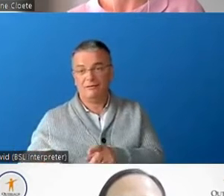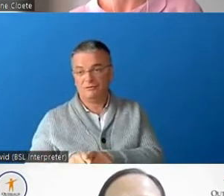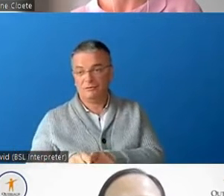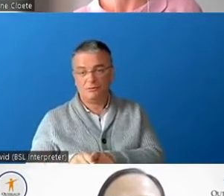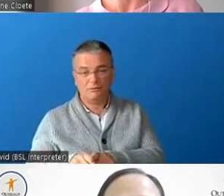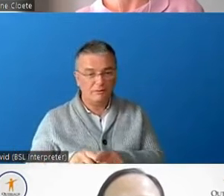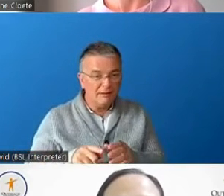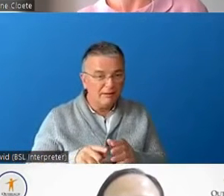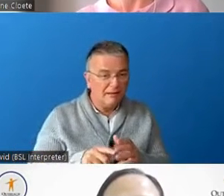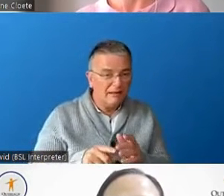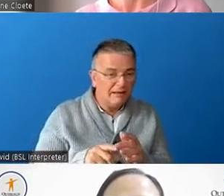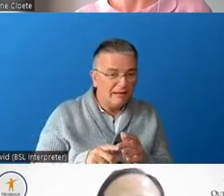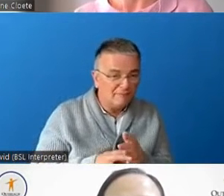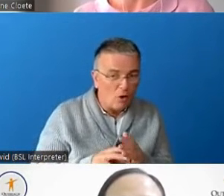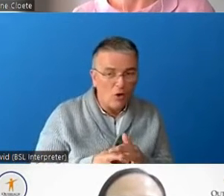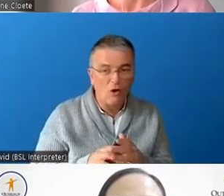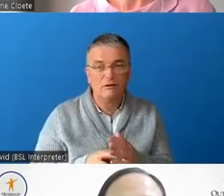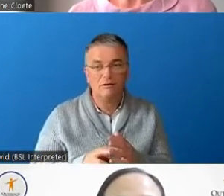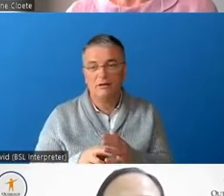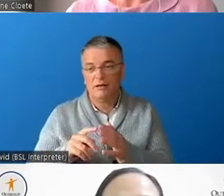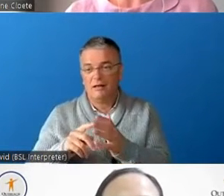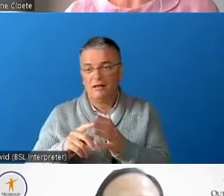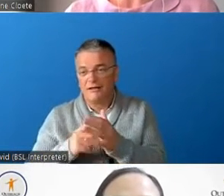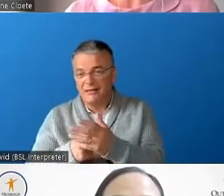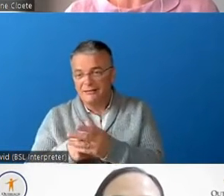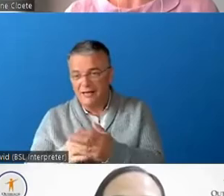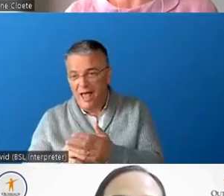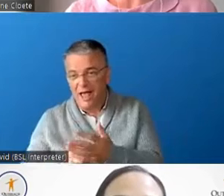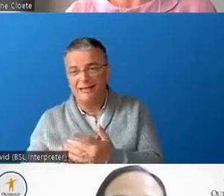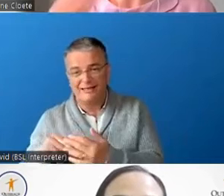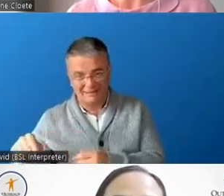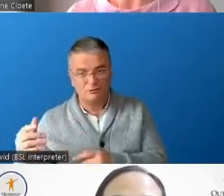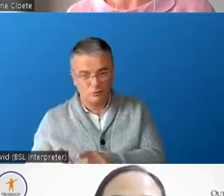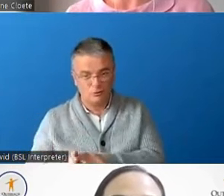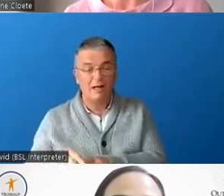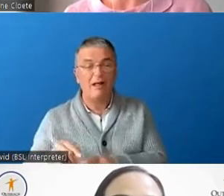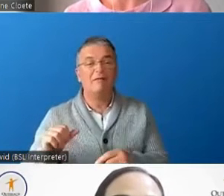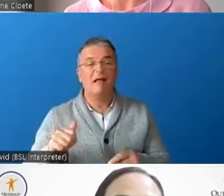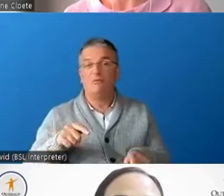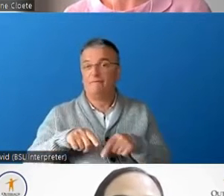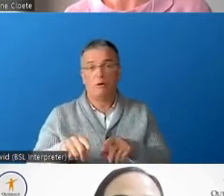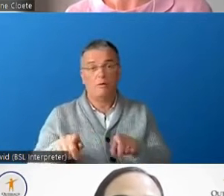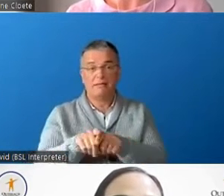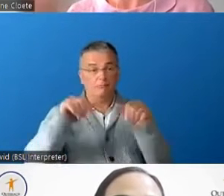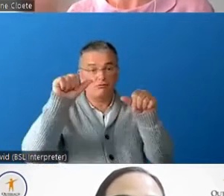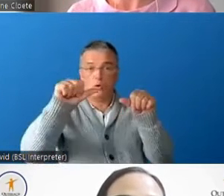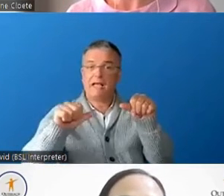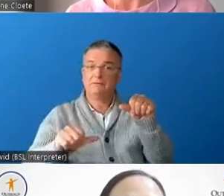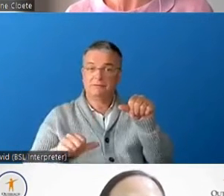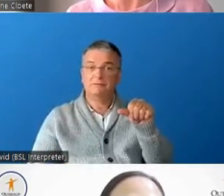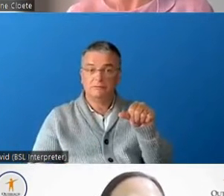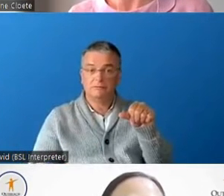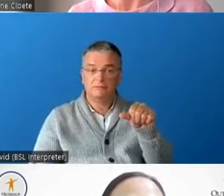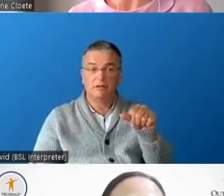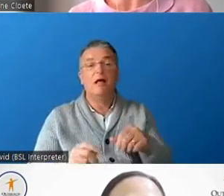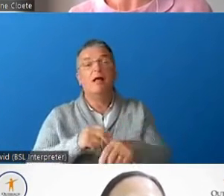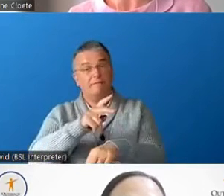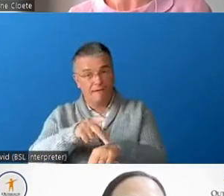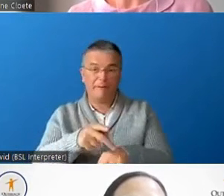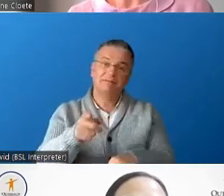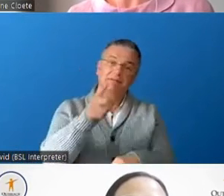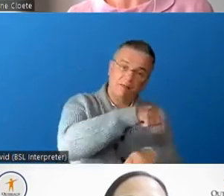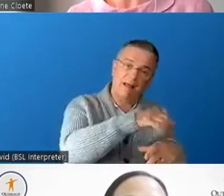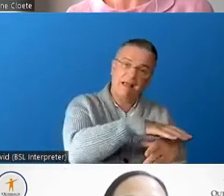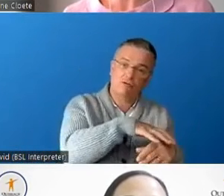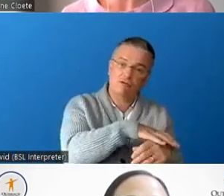Ratana and Savut, and they are here too. And then we followed the same process also again in the Philippines in different